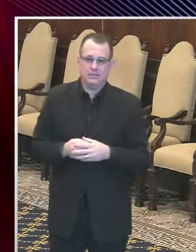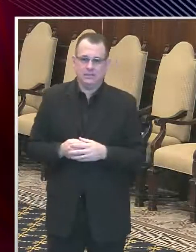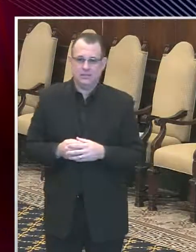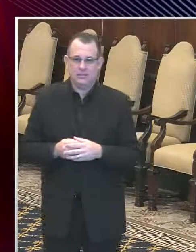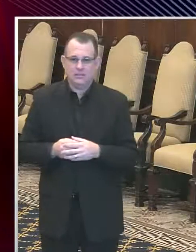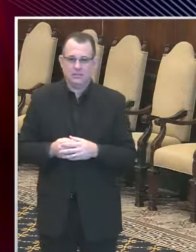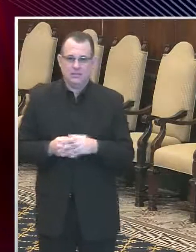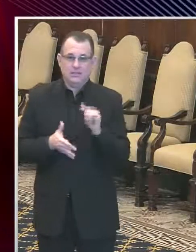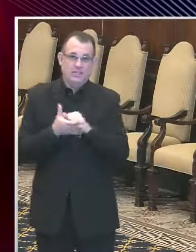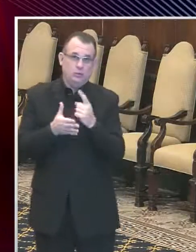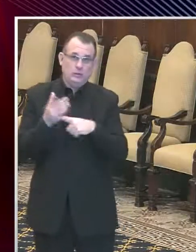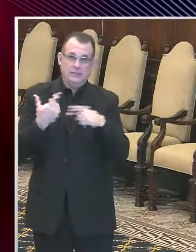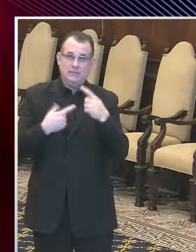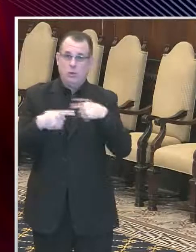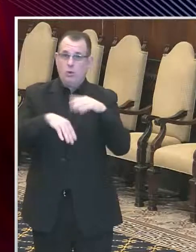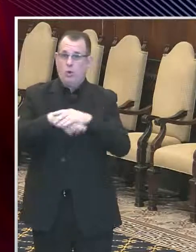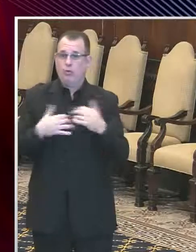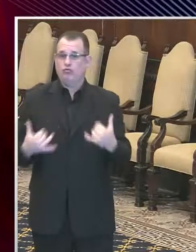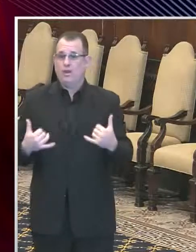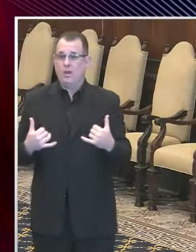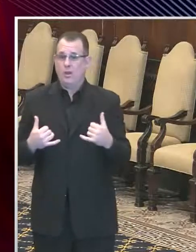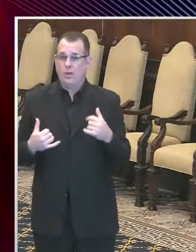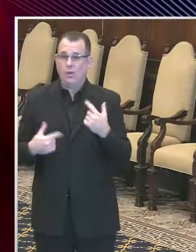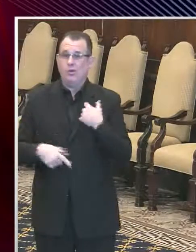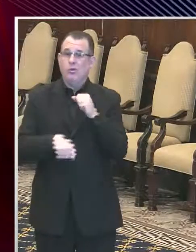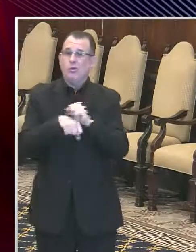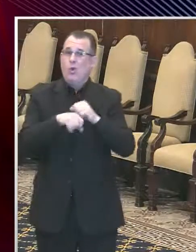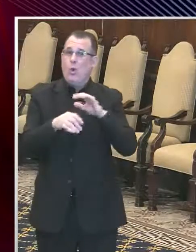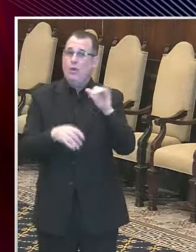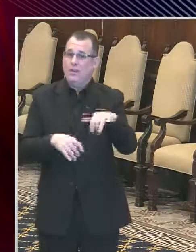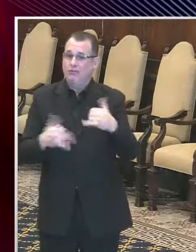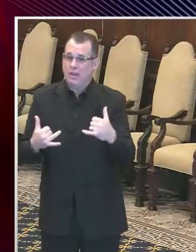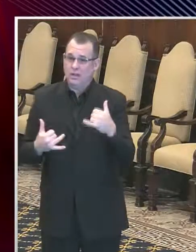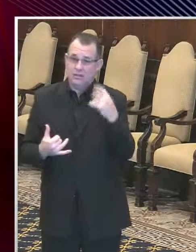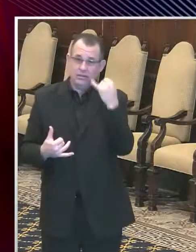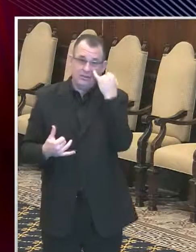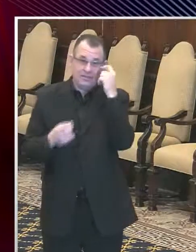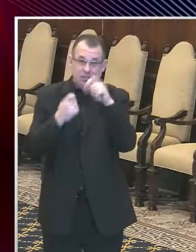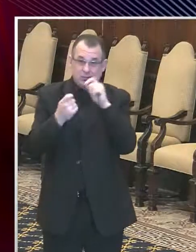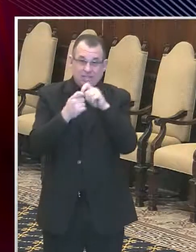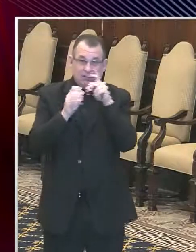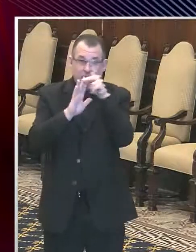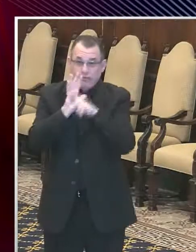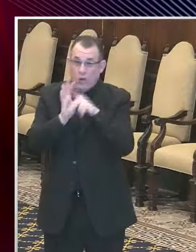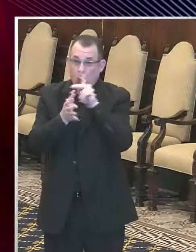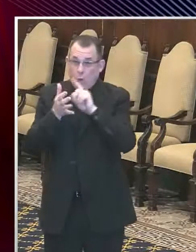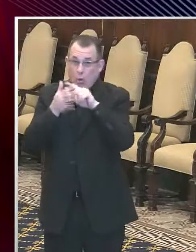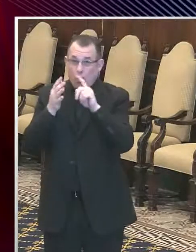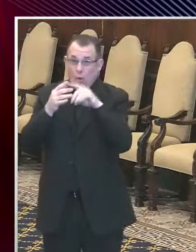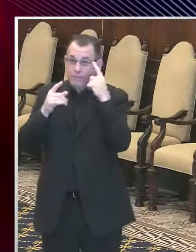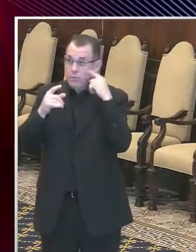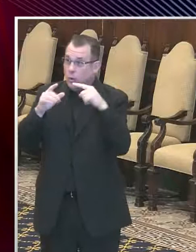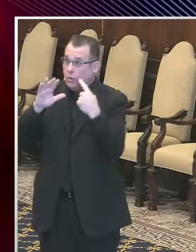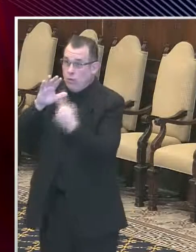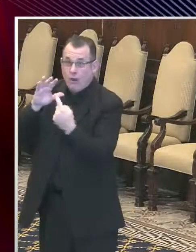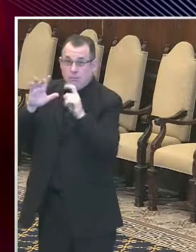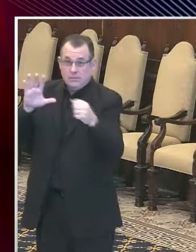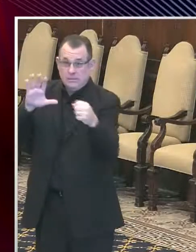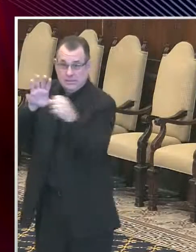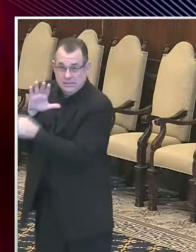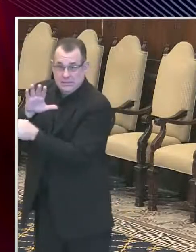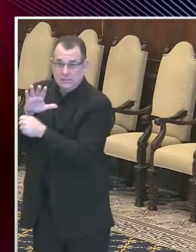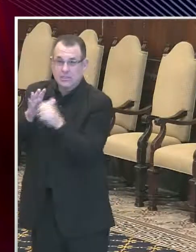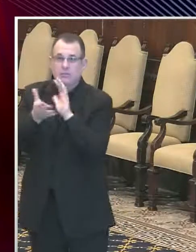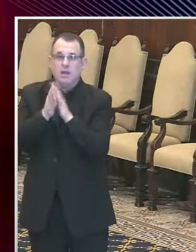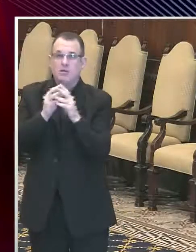what's being worked on now to see if some of those protocols, specifically around quarantine, should be loosened up in order